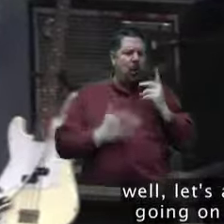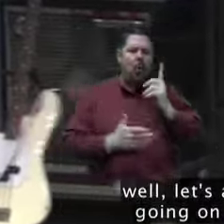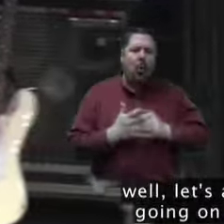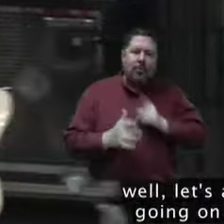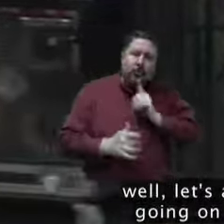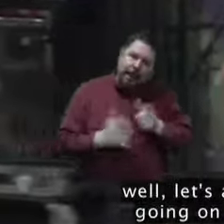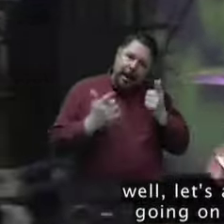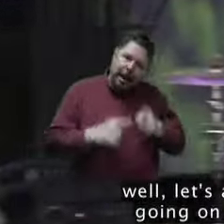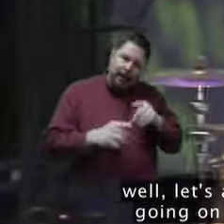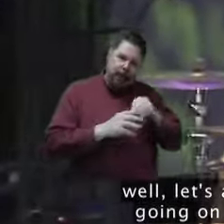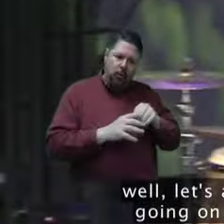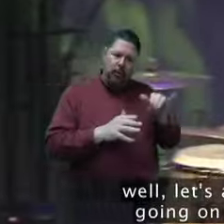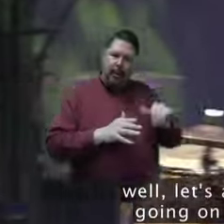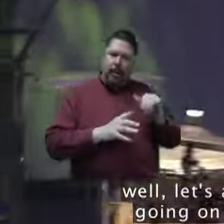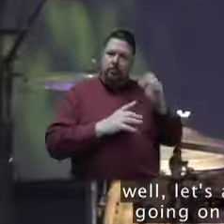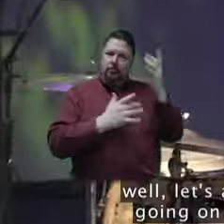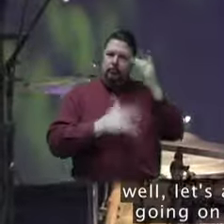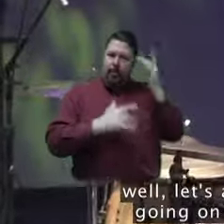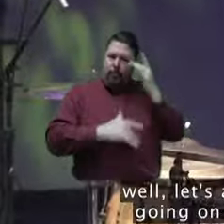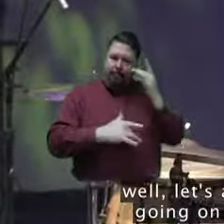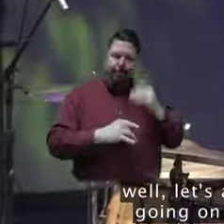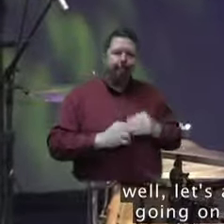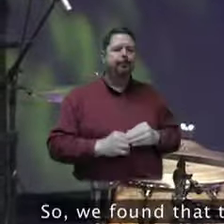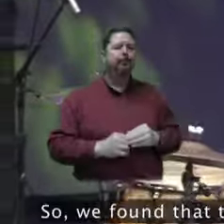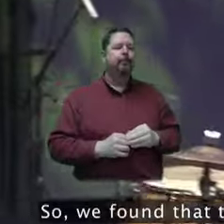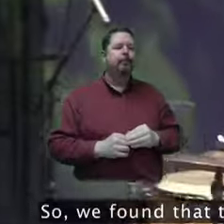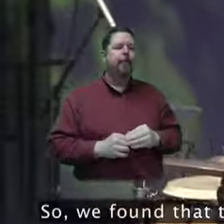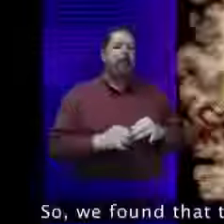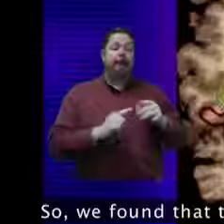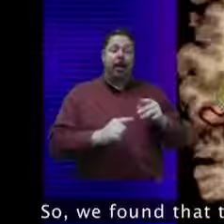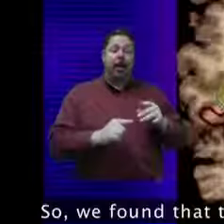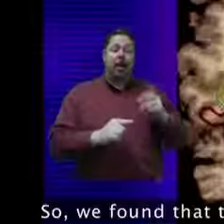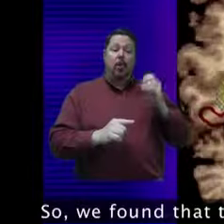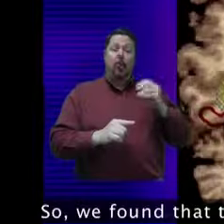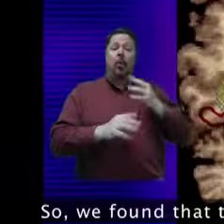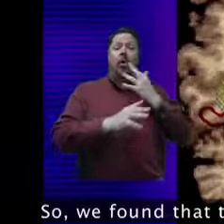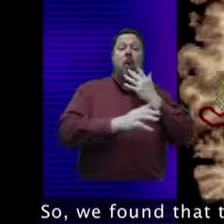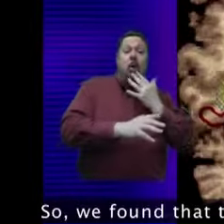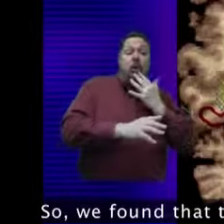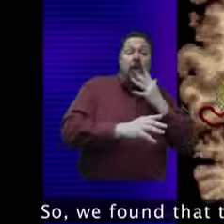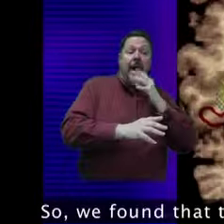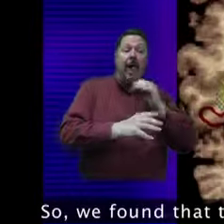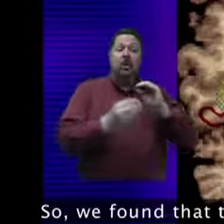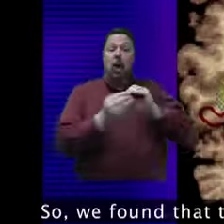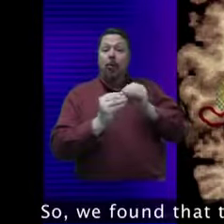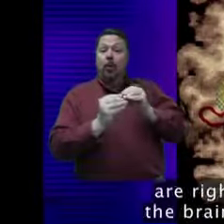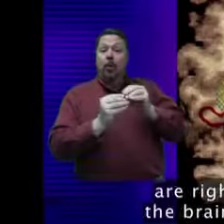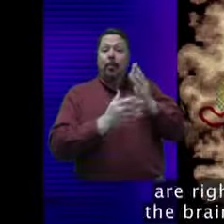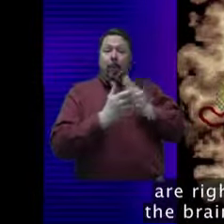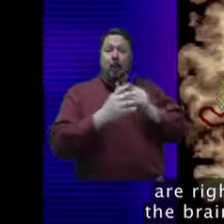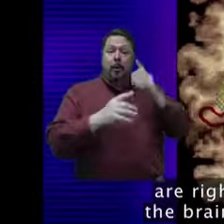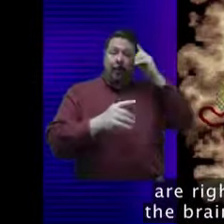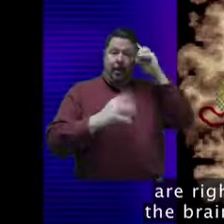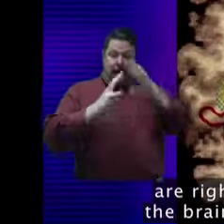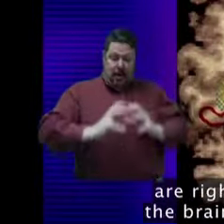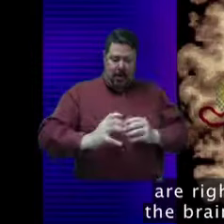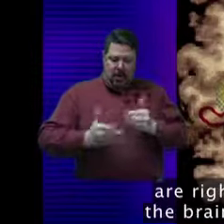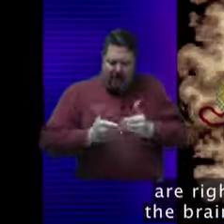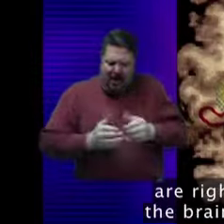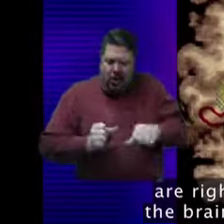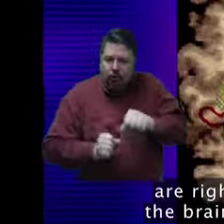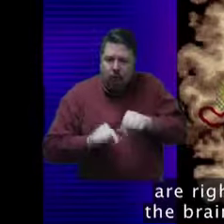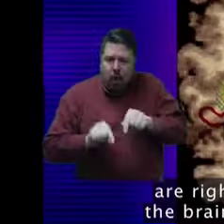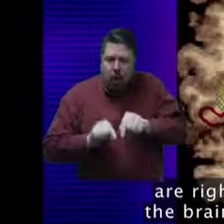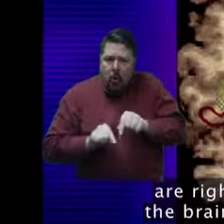let's ask ourselves what's really going on in synesthesia. All right? So the color area and the number area are right next to each other in the